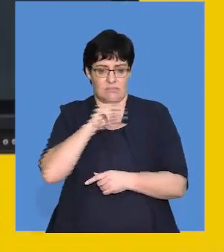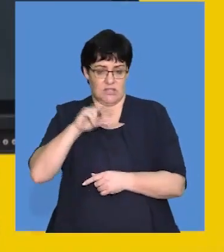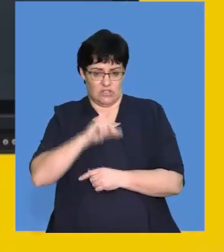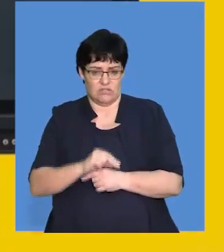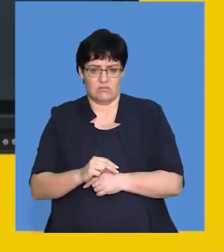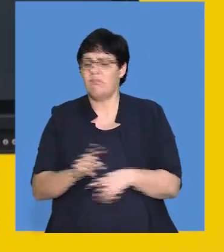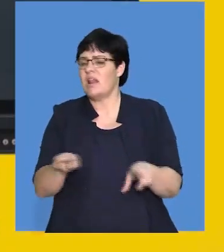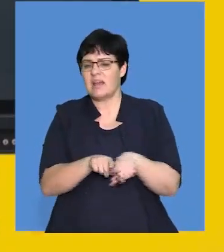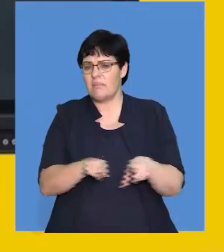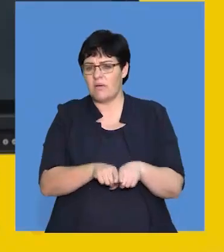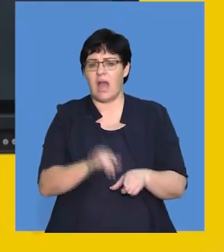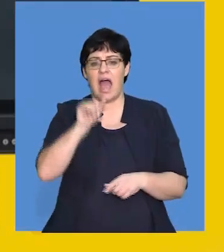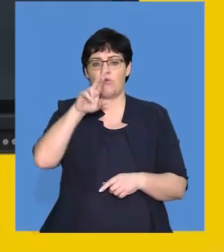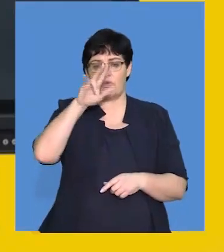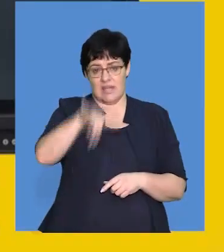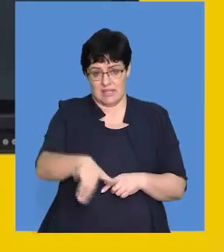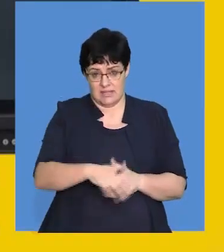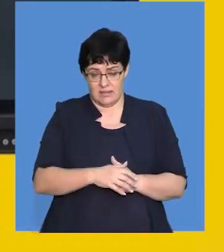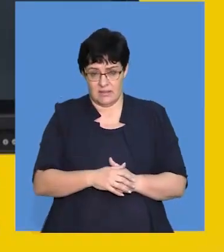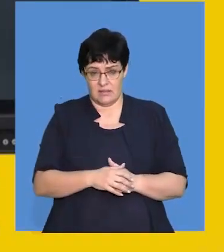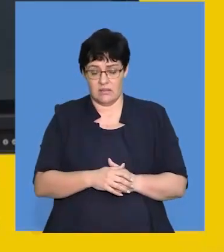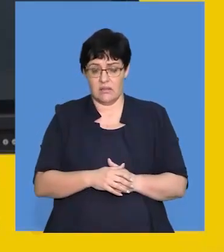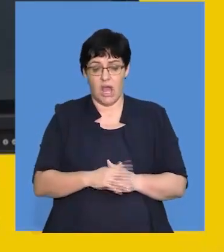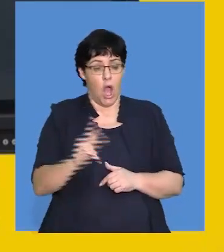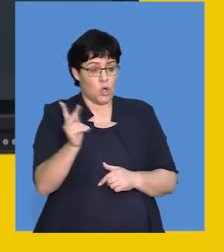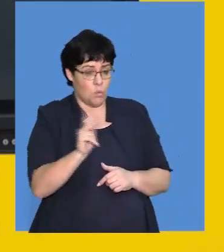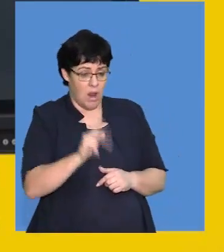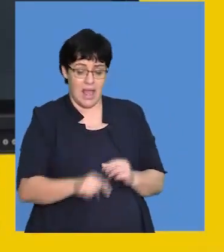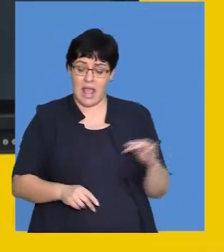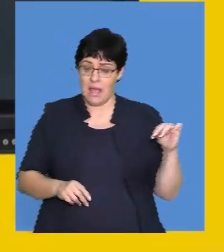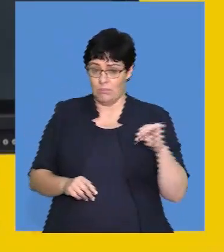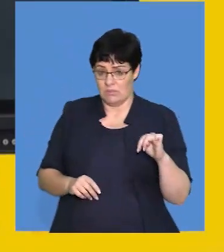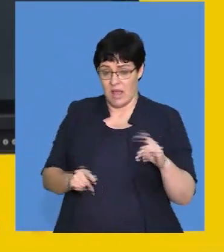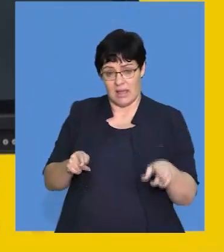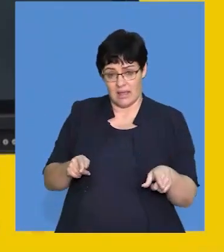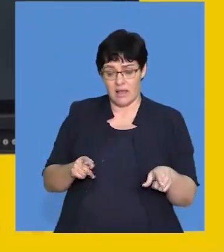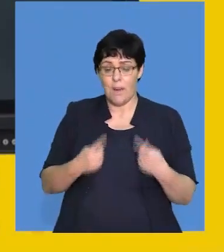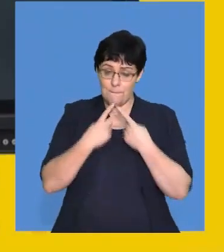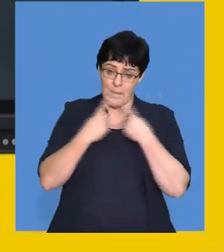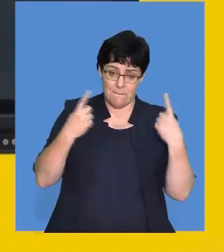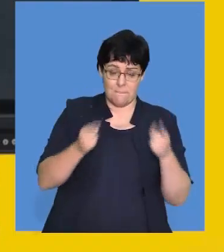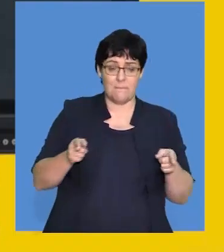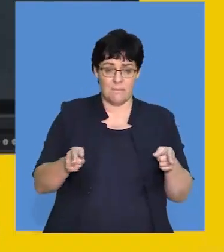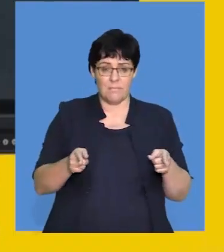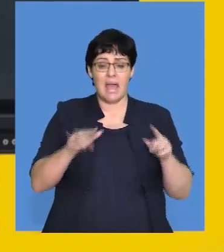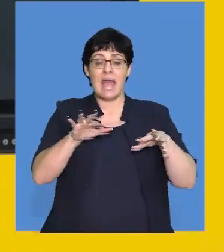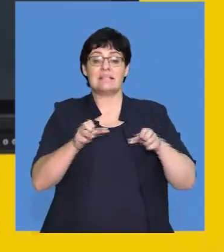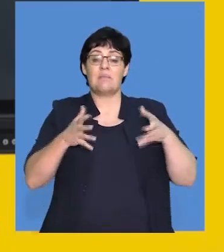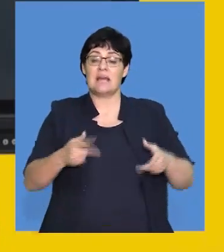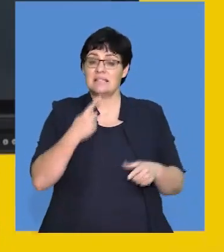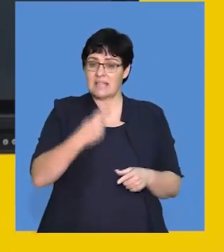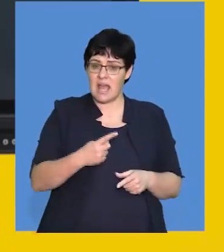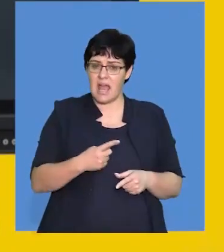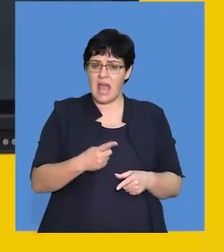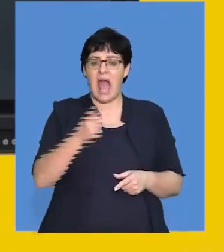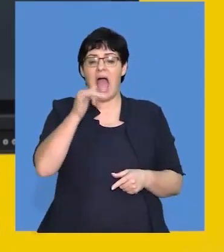with irony. In Khumalo and Simangu's statement, the examiner said that it is ironic